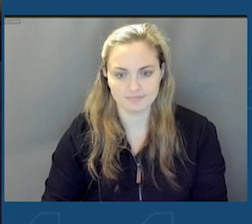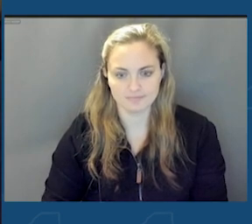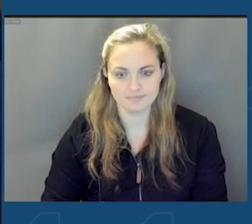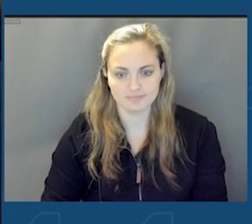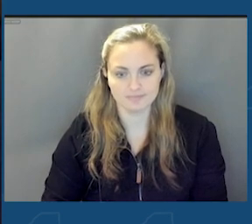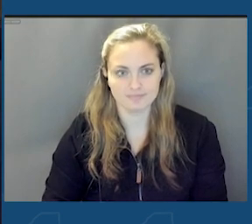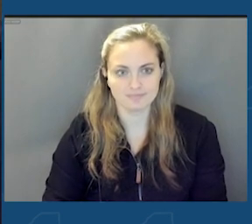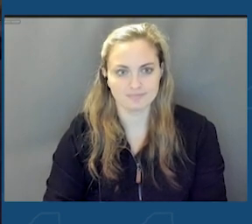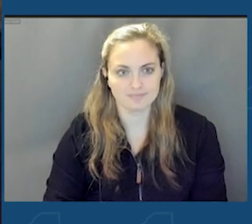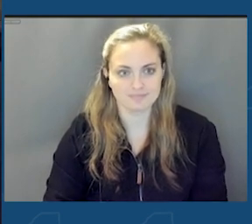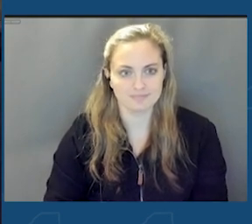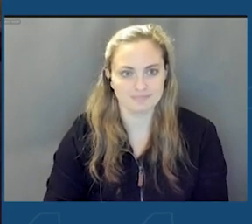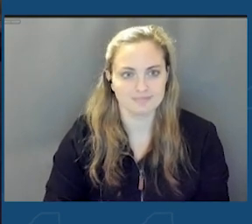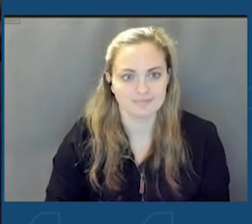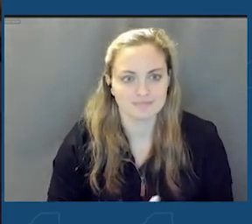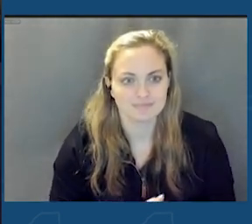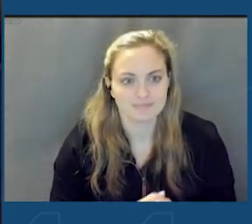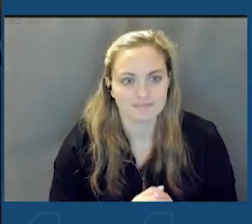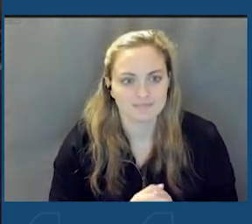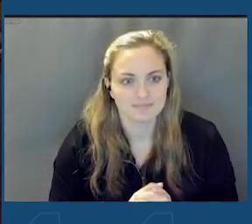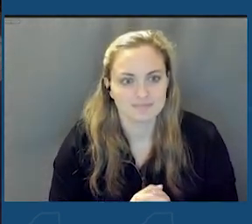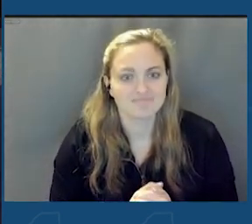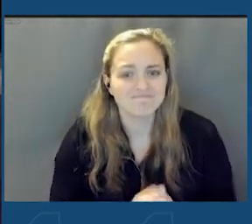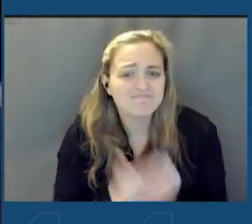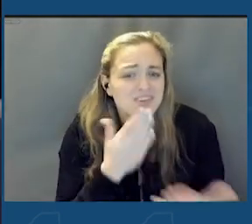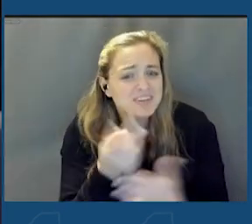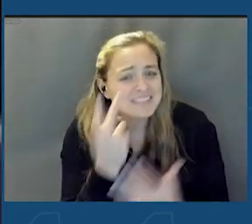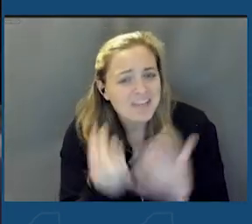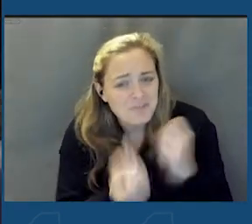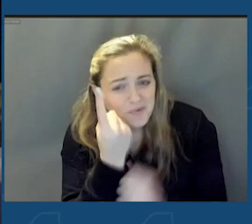Buenos dias. Good to see everyone.